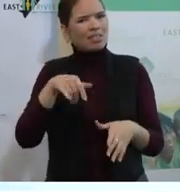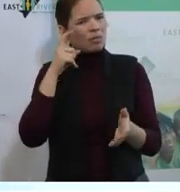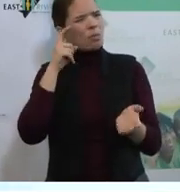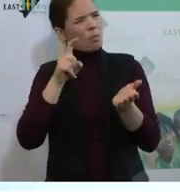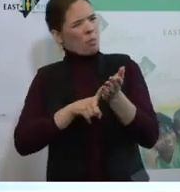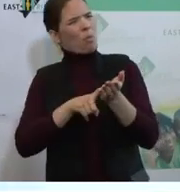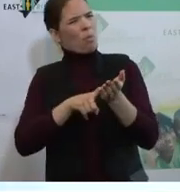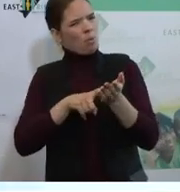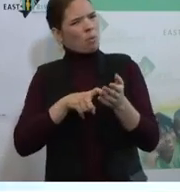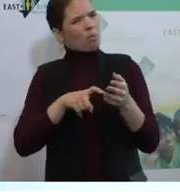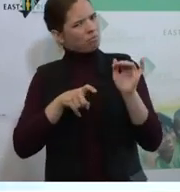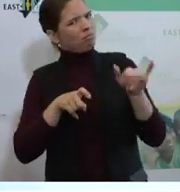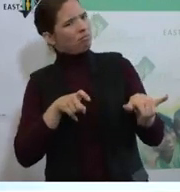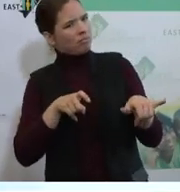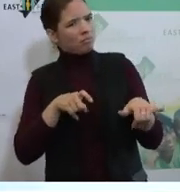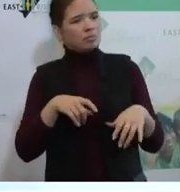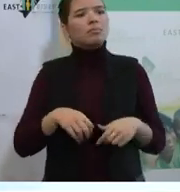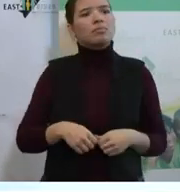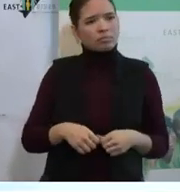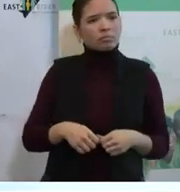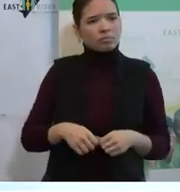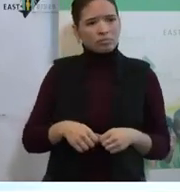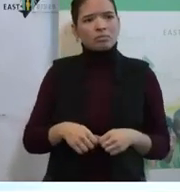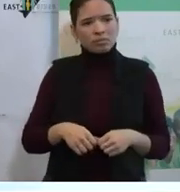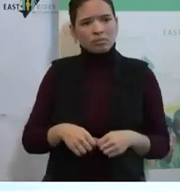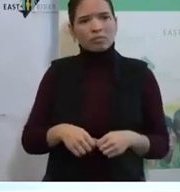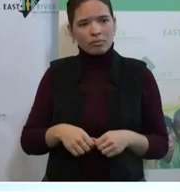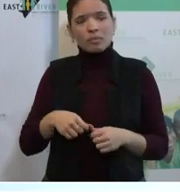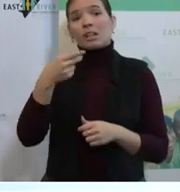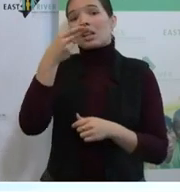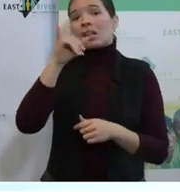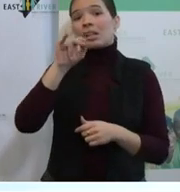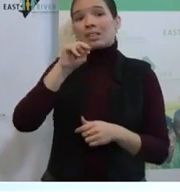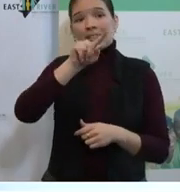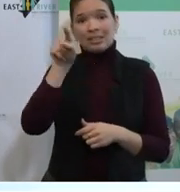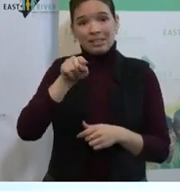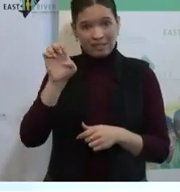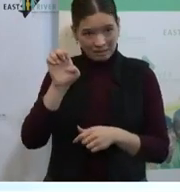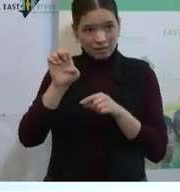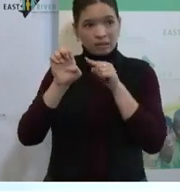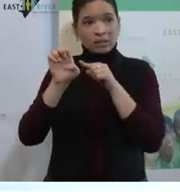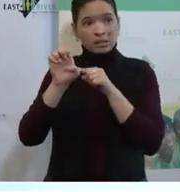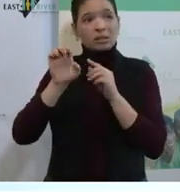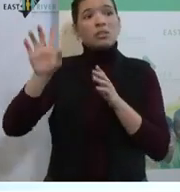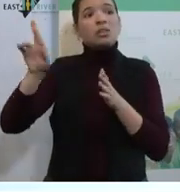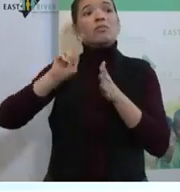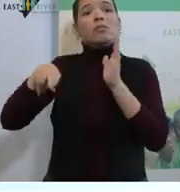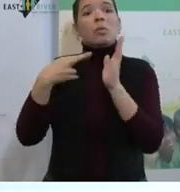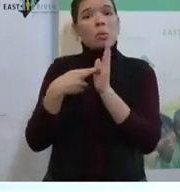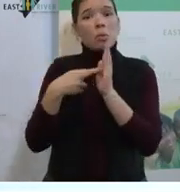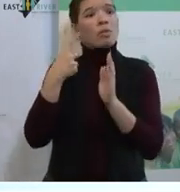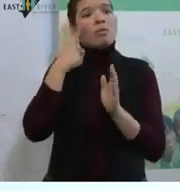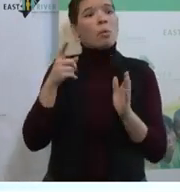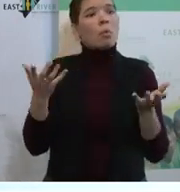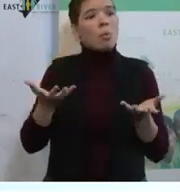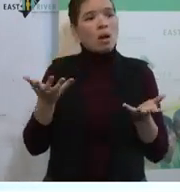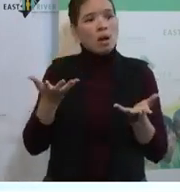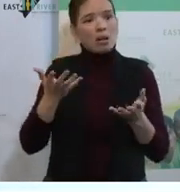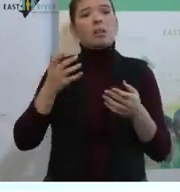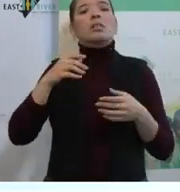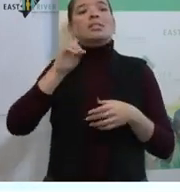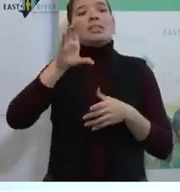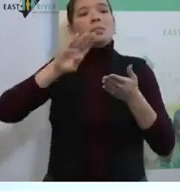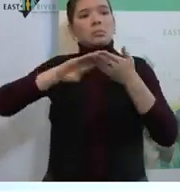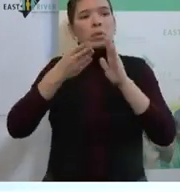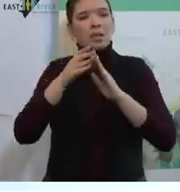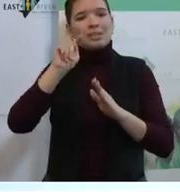of Community Tax Aid. Thank you, Teresa, for being here and for your expertise